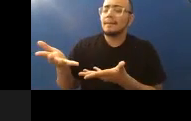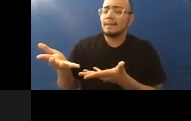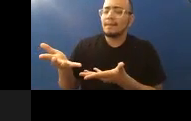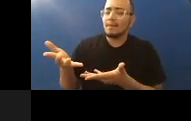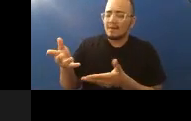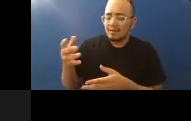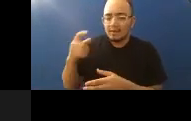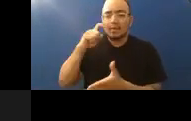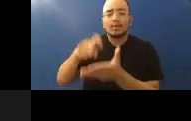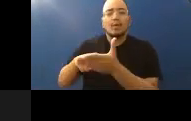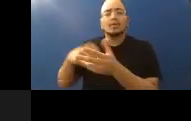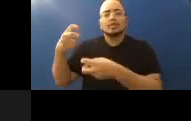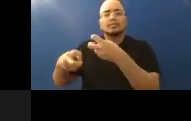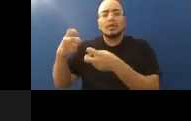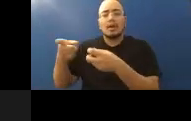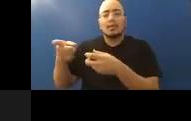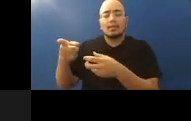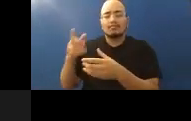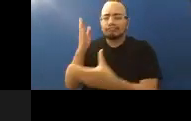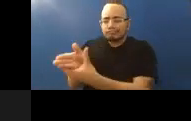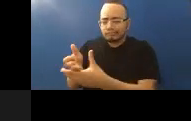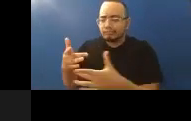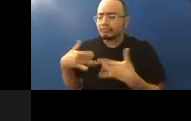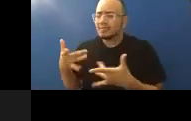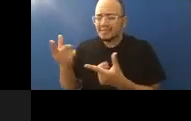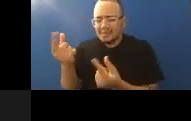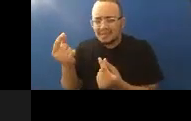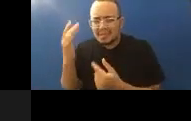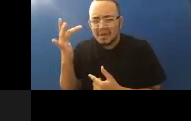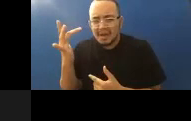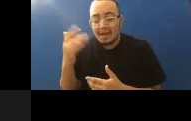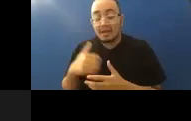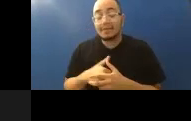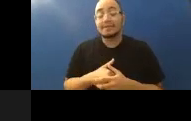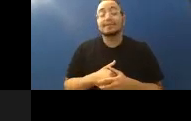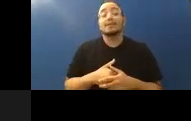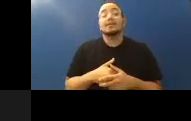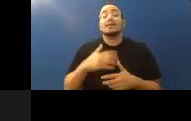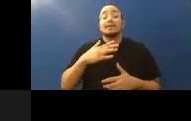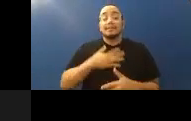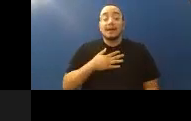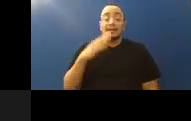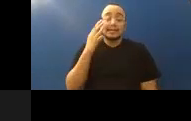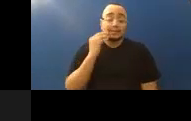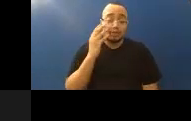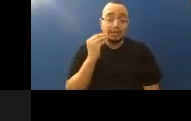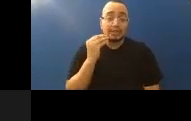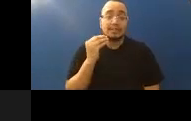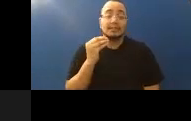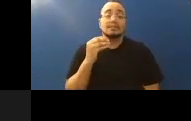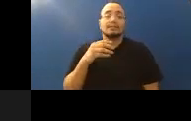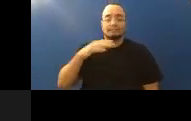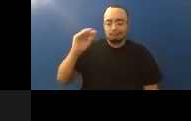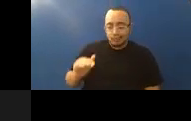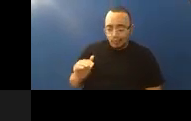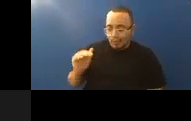problematic behavior arises. And just, you know, and from my perspective, thinking about how I was raised and what